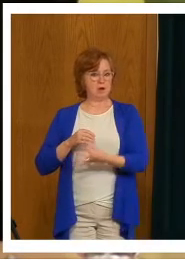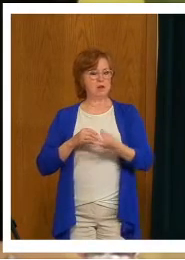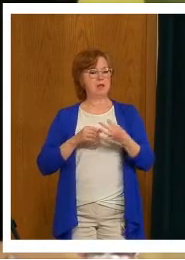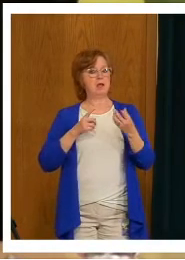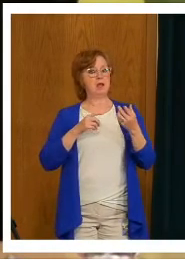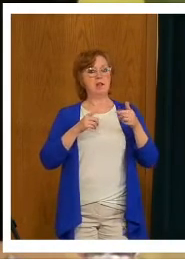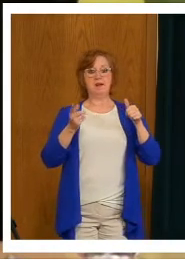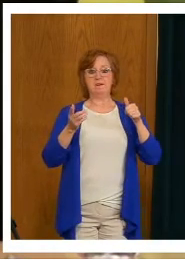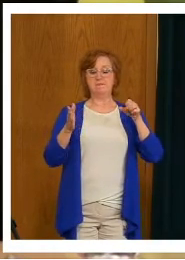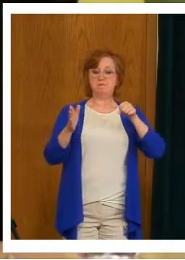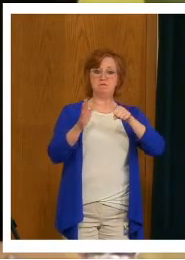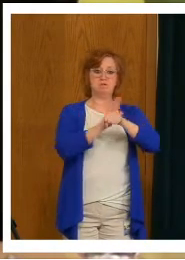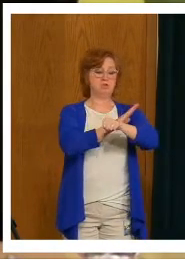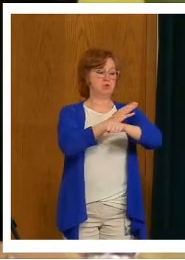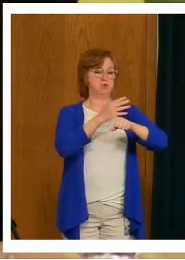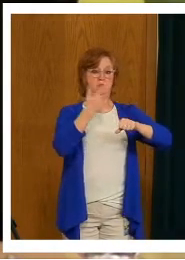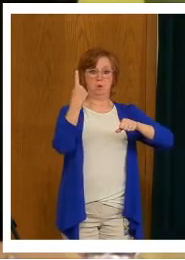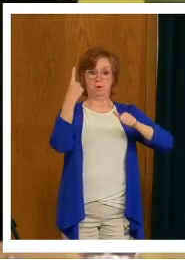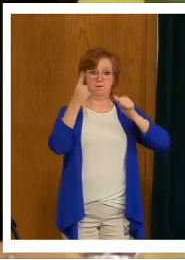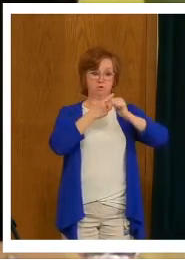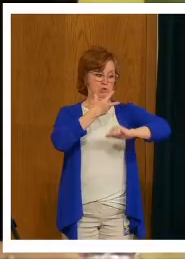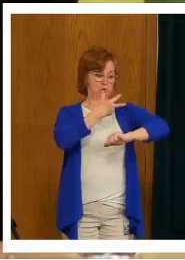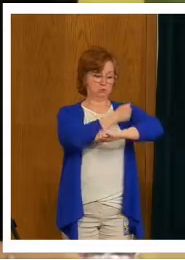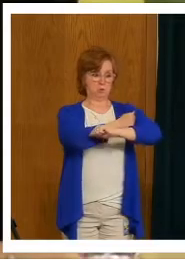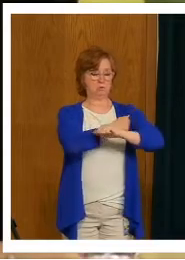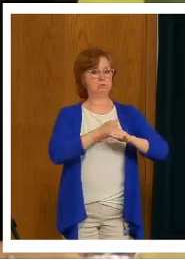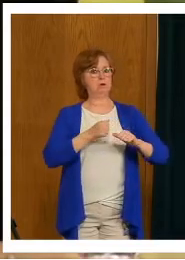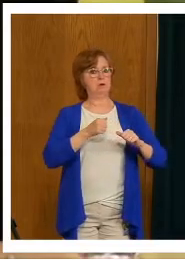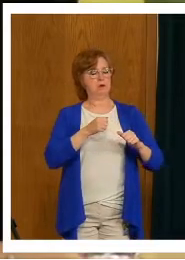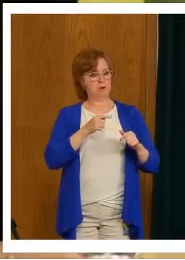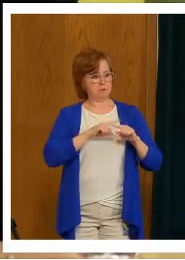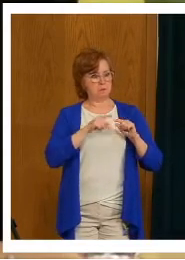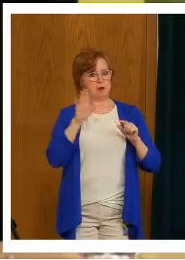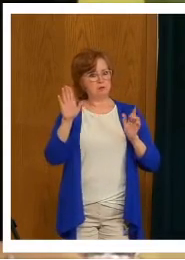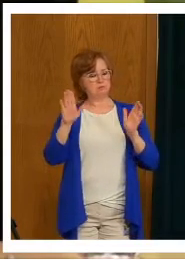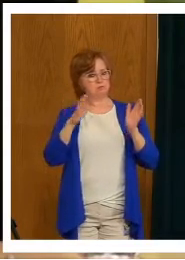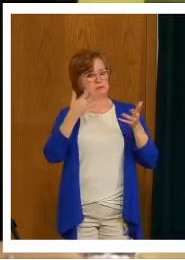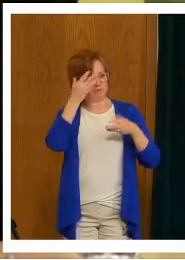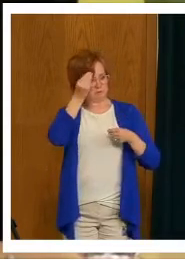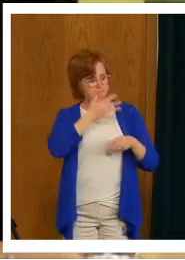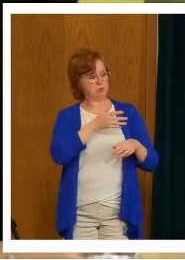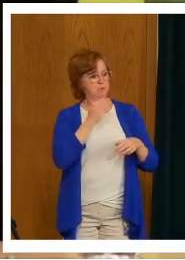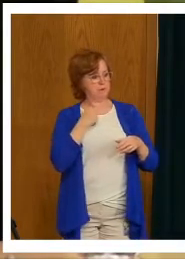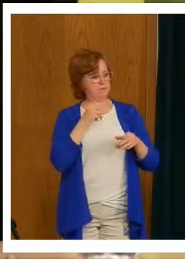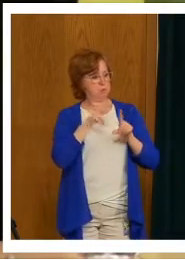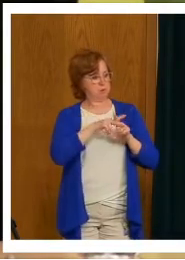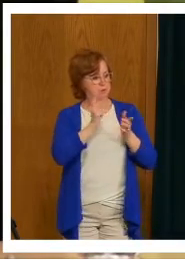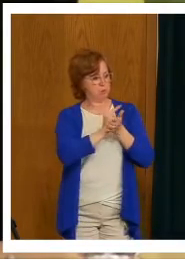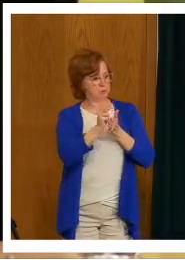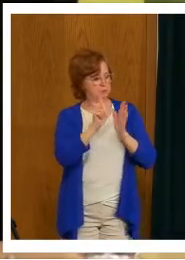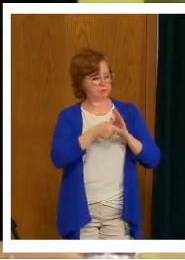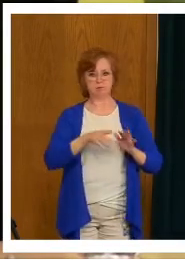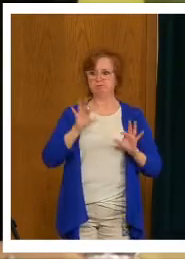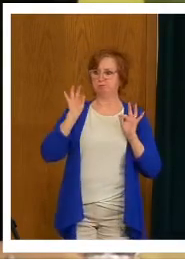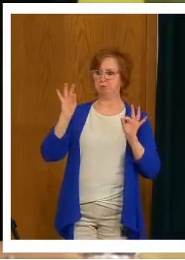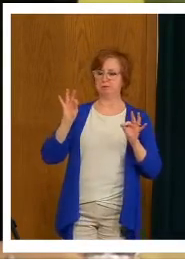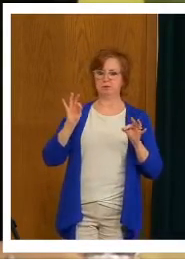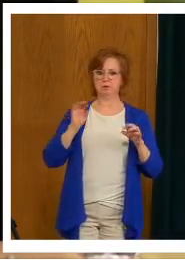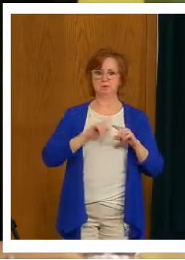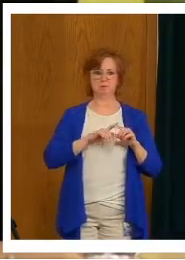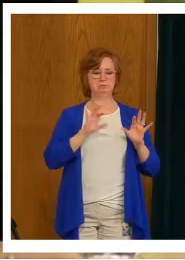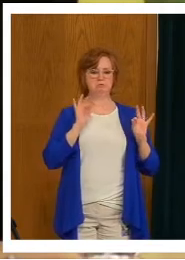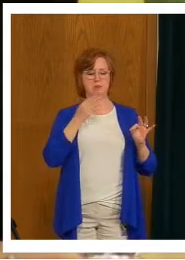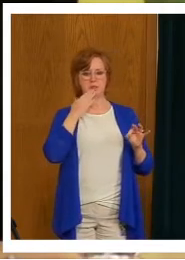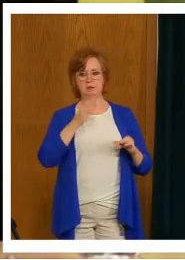vaccination cycle, not just the first dose. Pardon me. You can go ahead with your follow-up, Julia. No, that covers